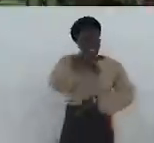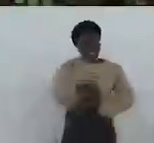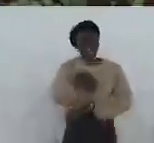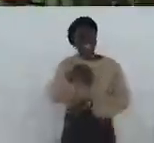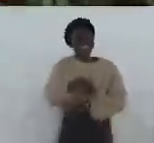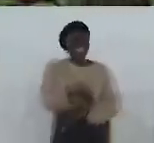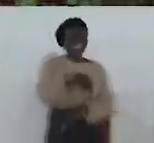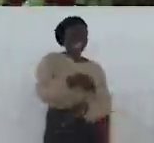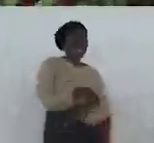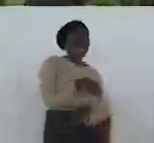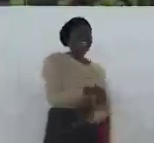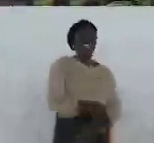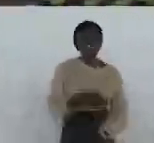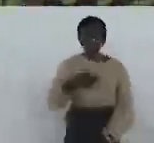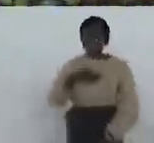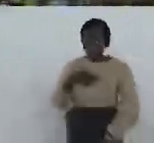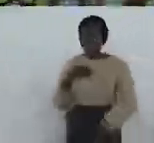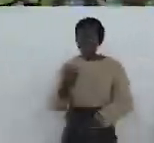my